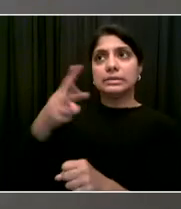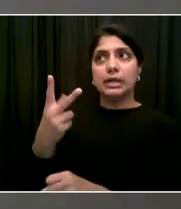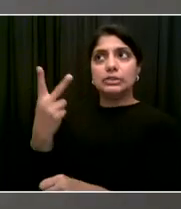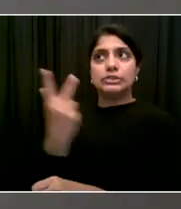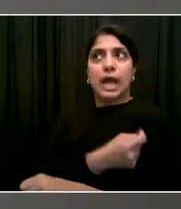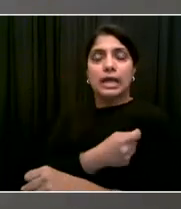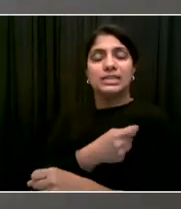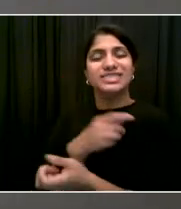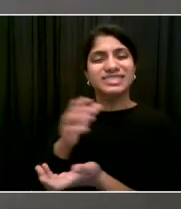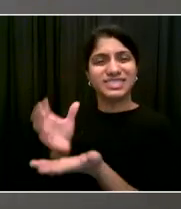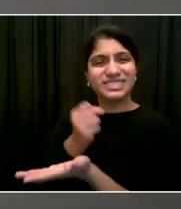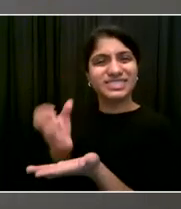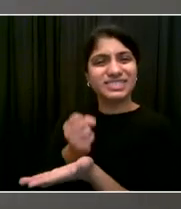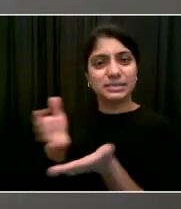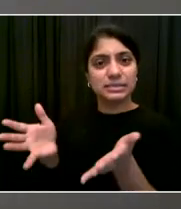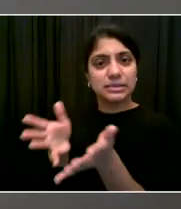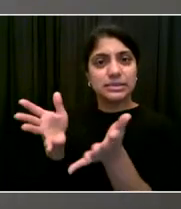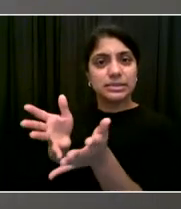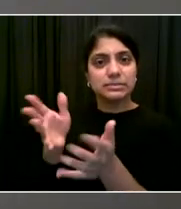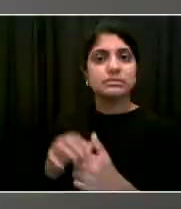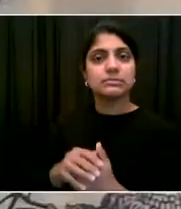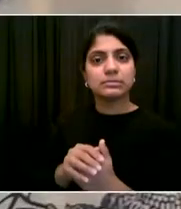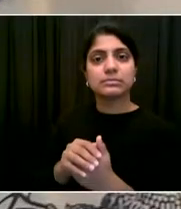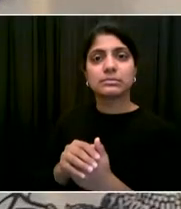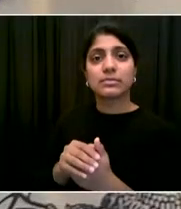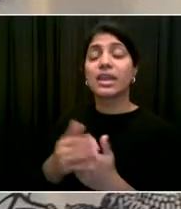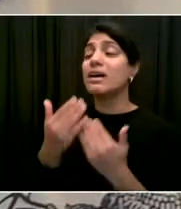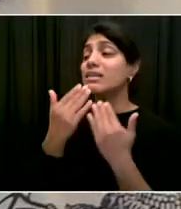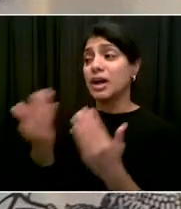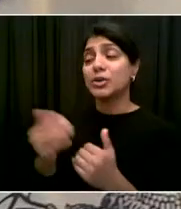first dose. Thank you, sir. Thank you. Go ahead, Andrea.